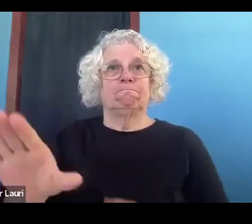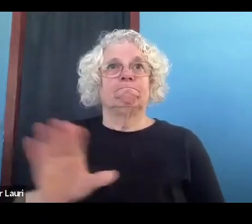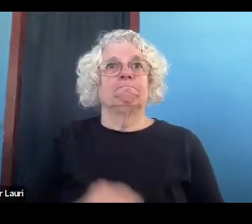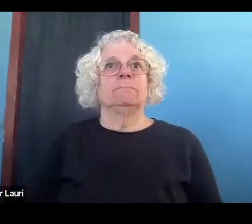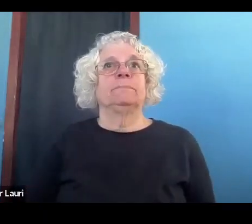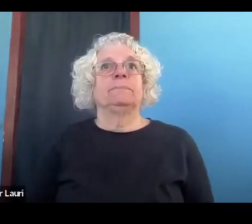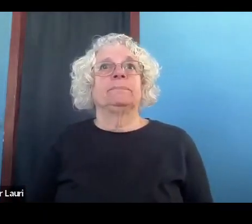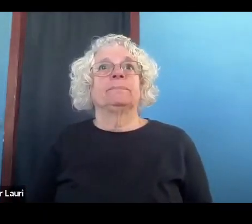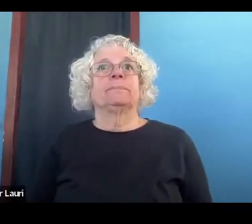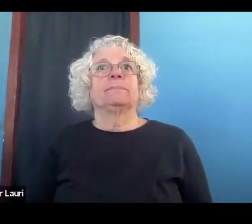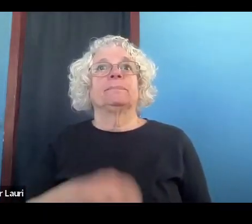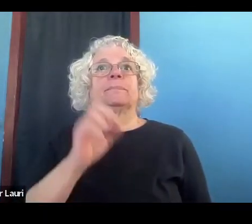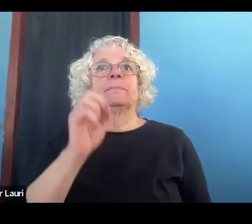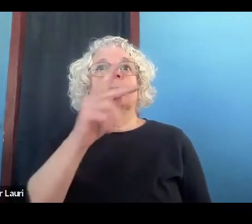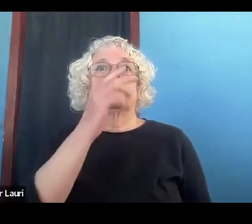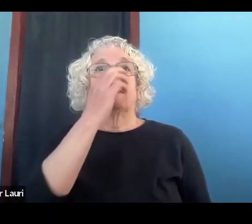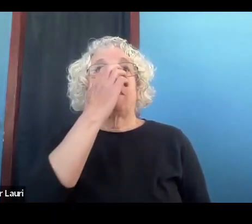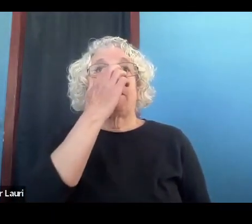All right.